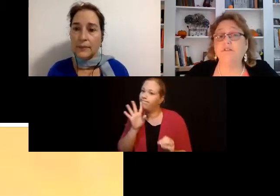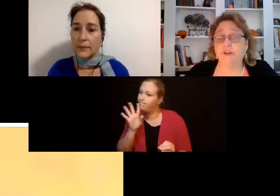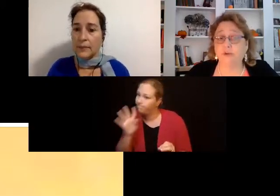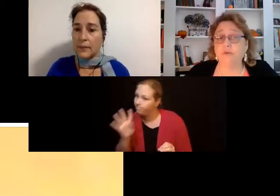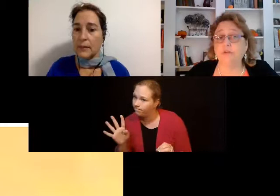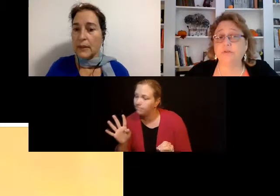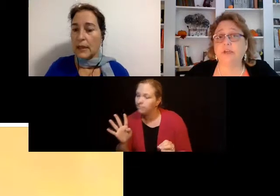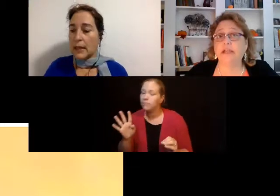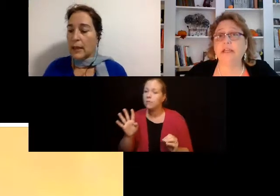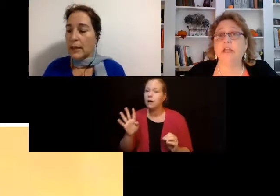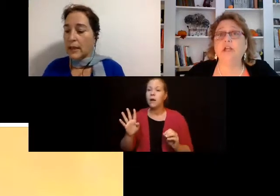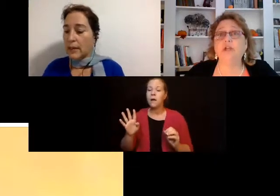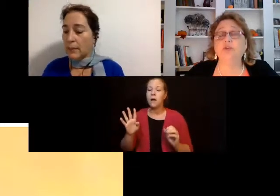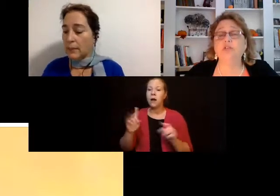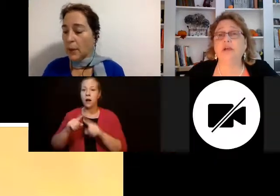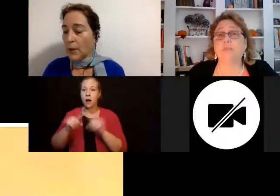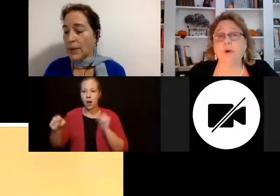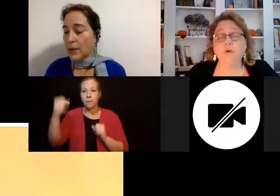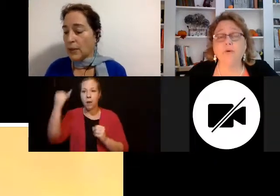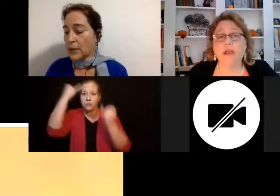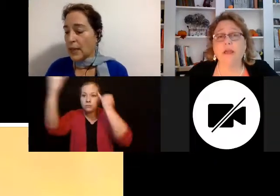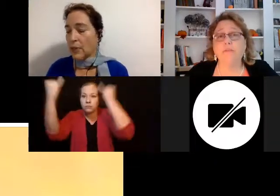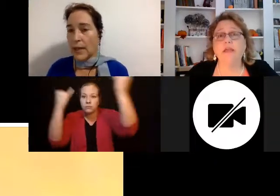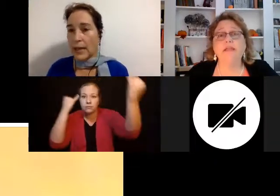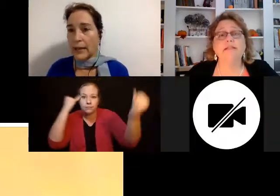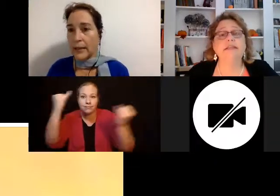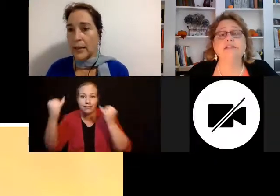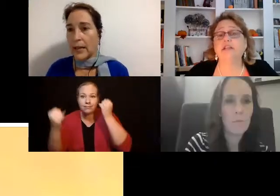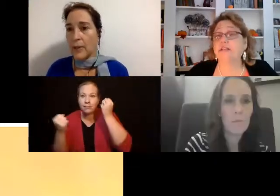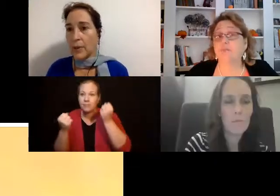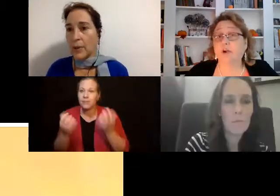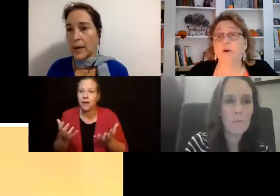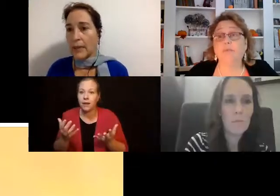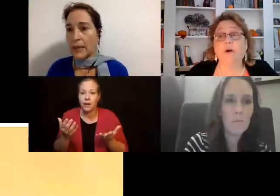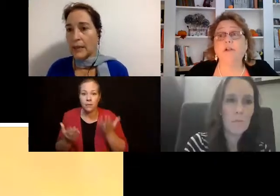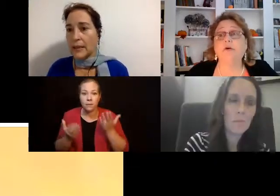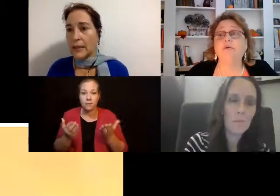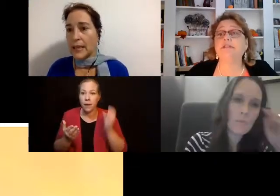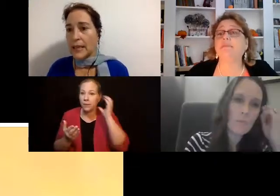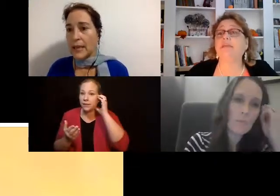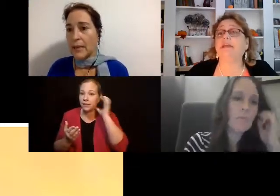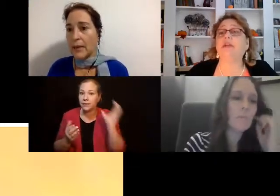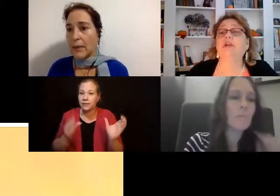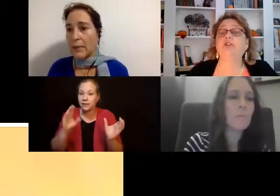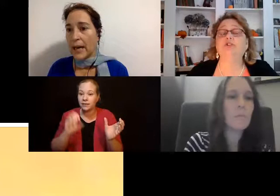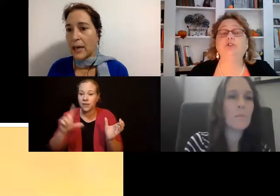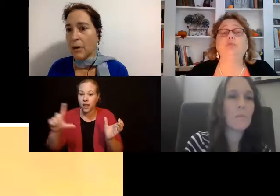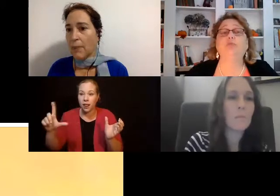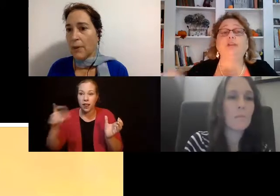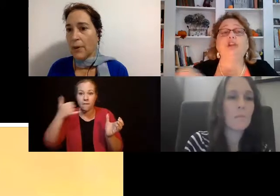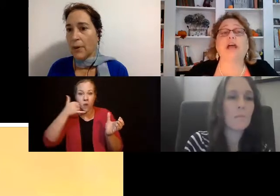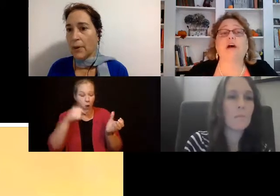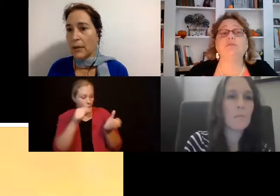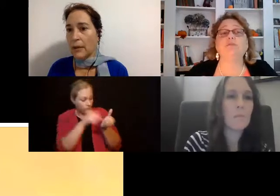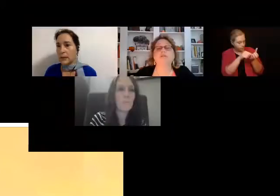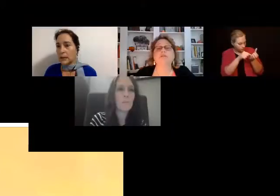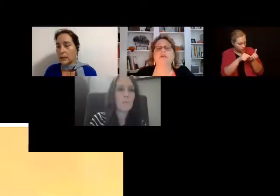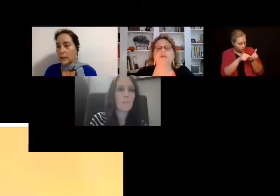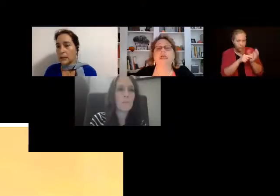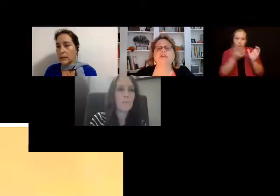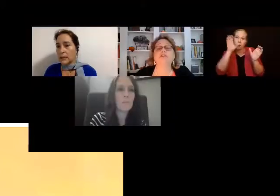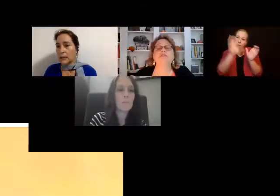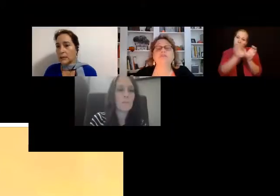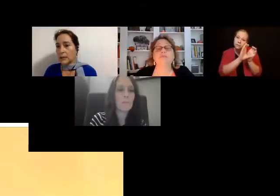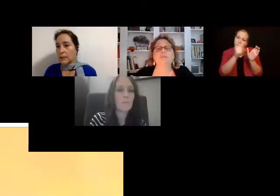cell phone, right? Use a program such as Marco Polo or something to reach out